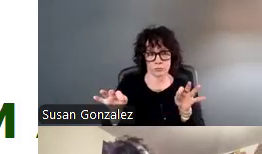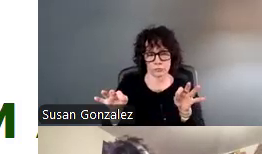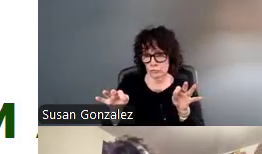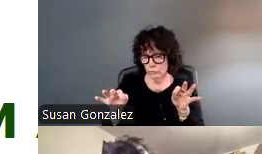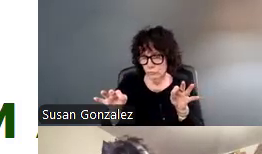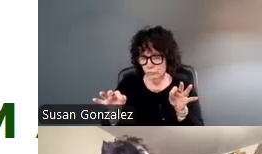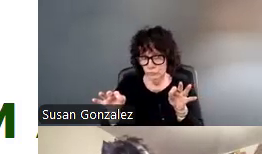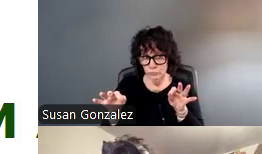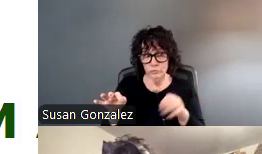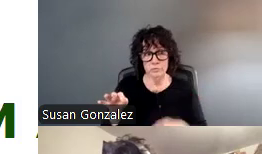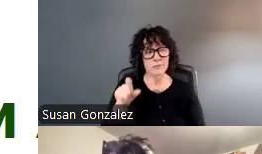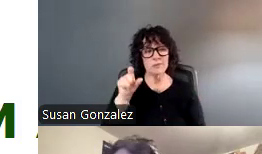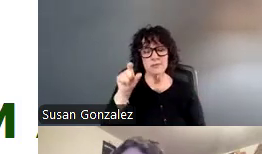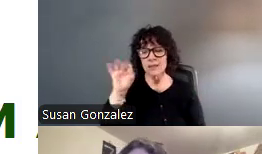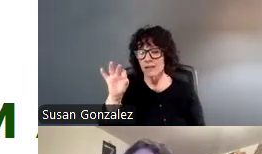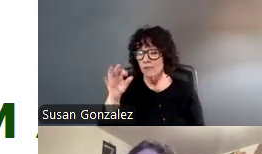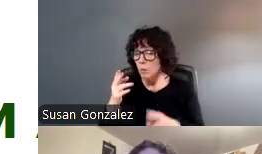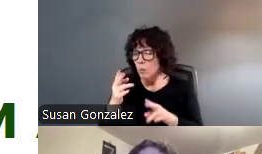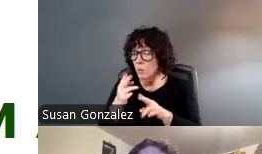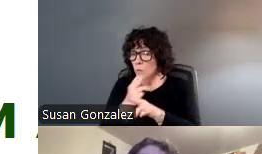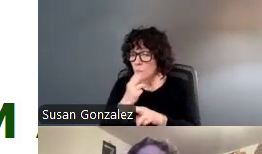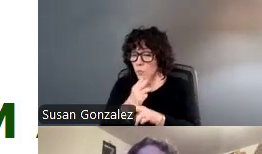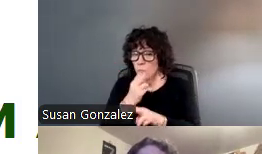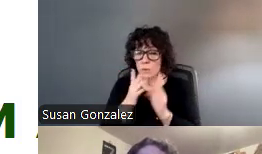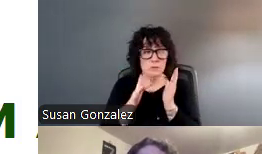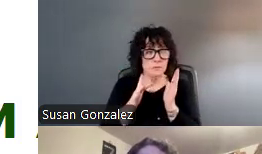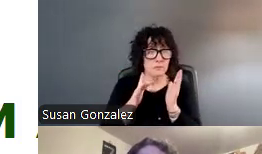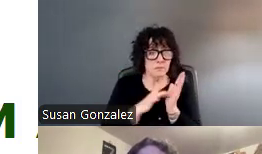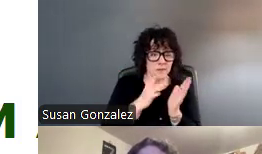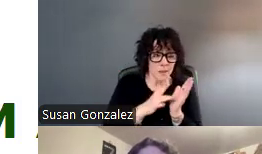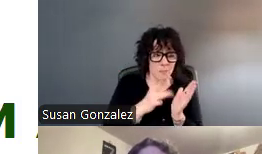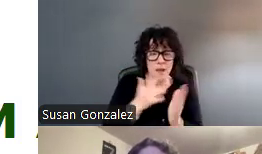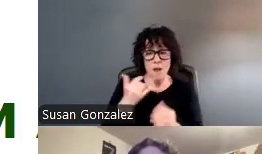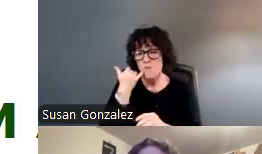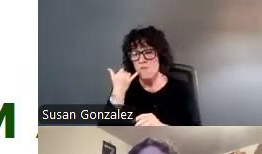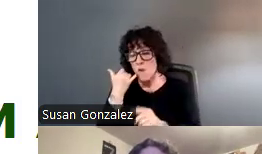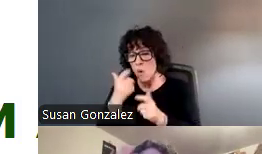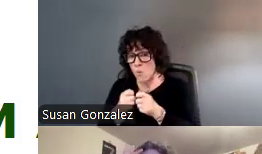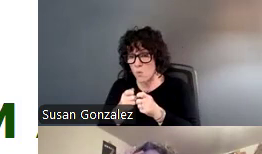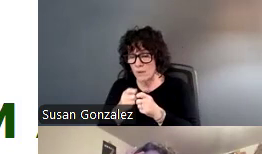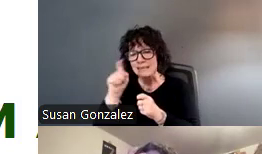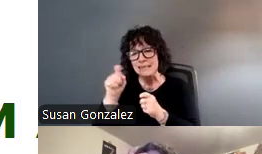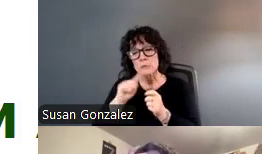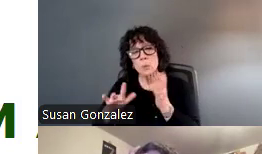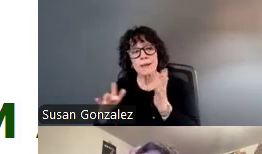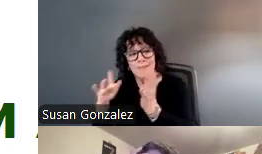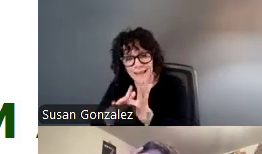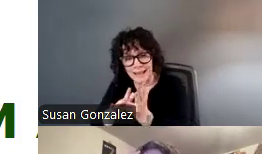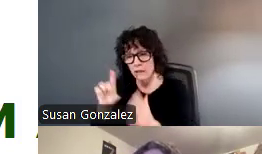Then choose your language channel. If you are using a phone or tablet, click Done.